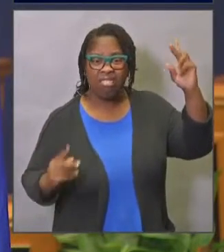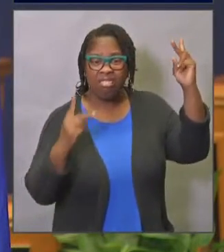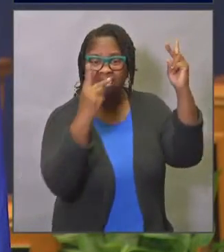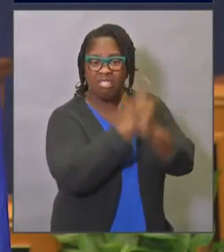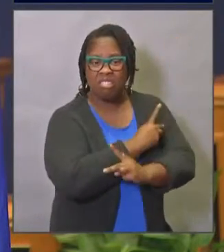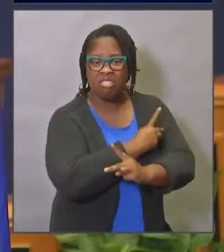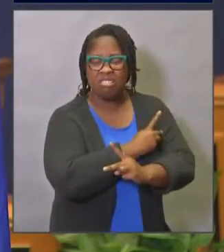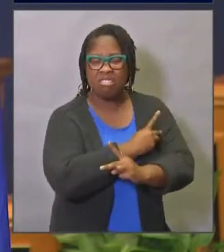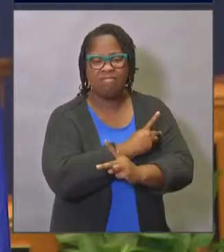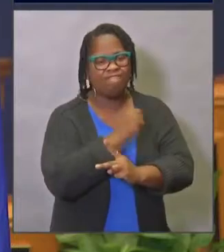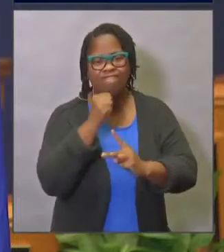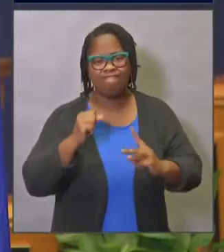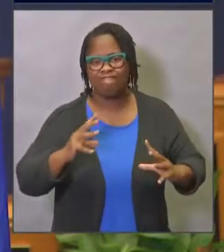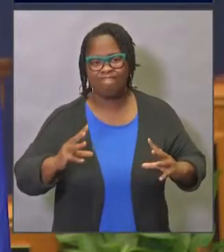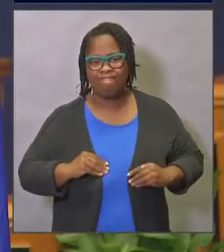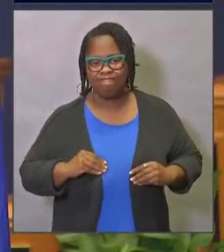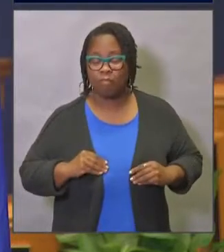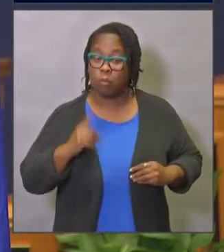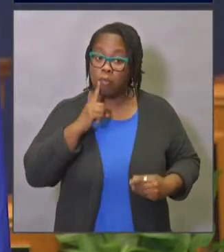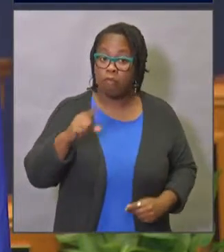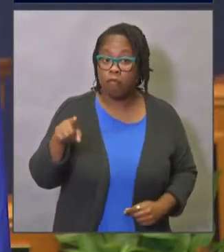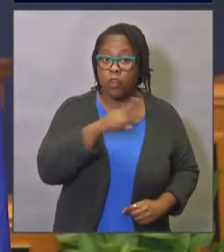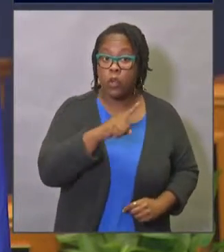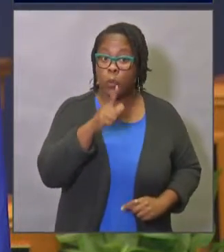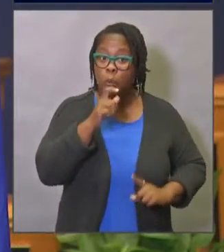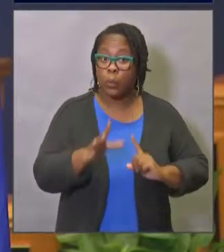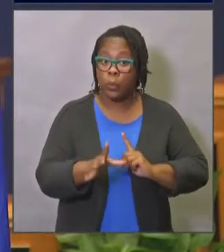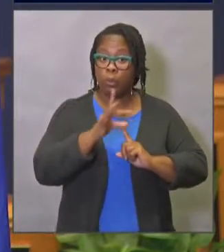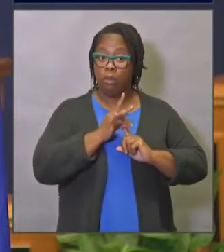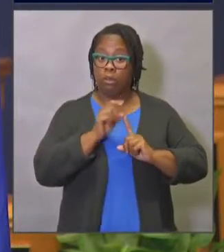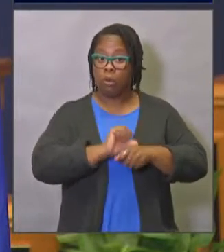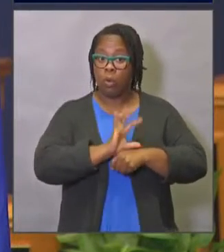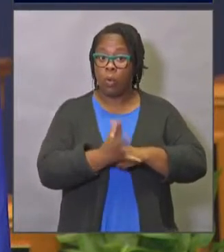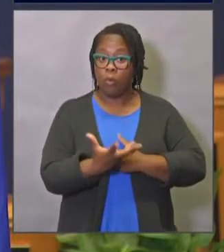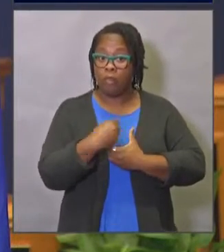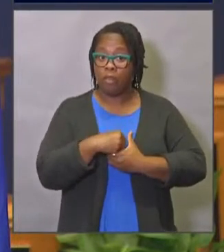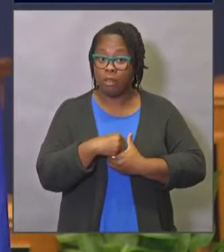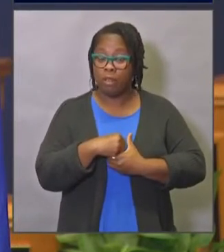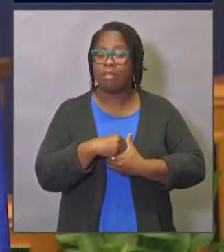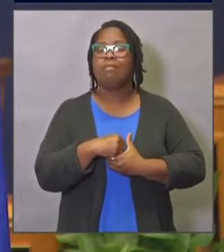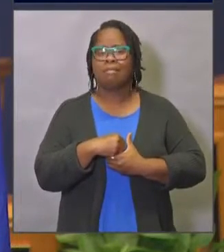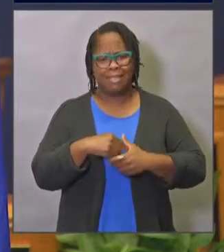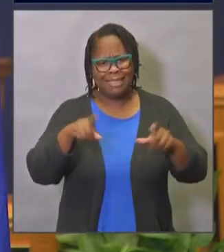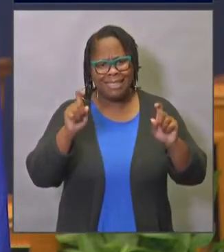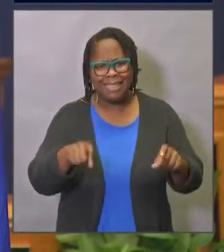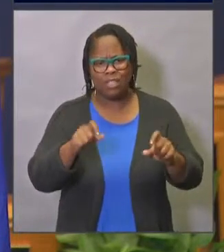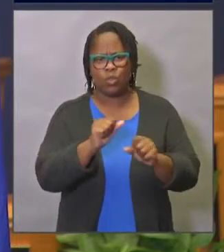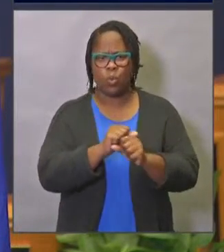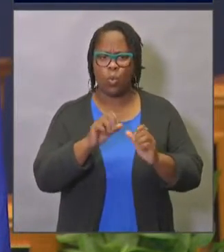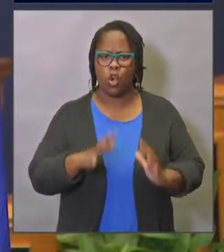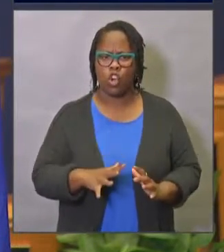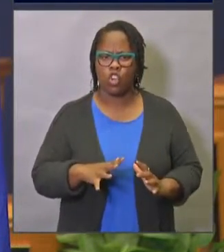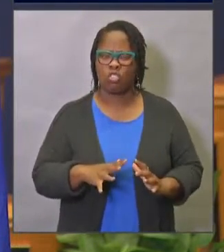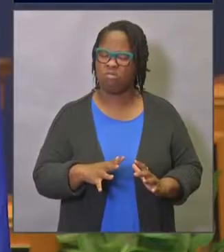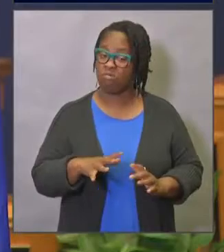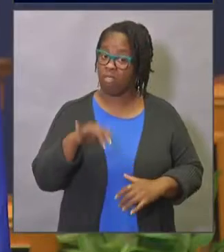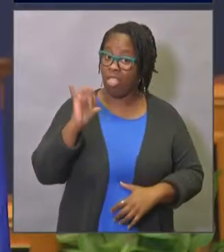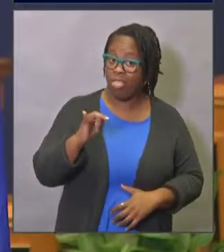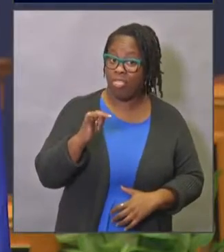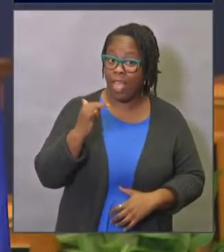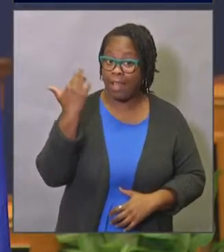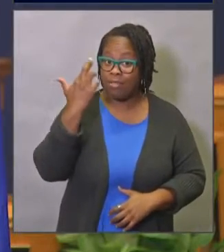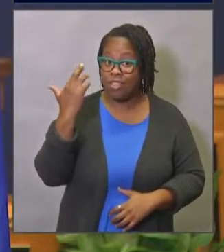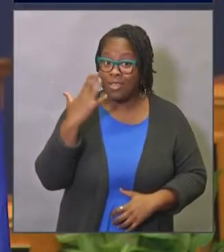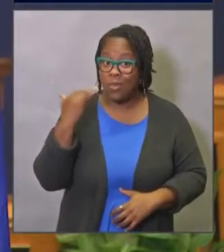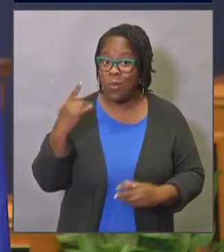those especially inflicted with COVID-19 are essential workers, but that alone is not reason for these staggering differences. The